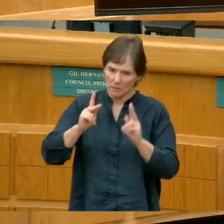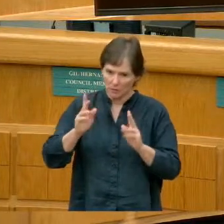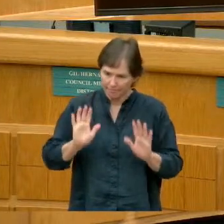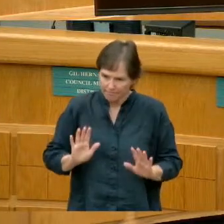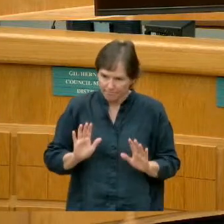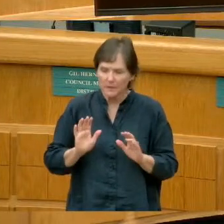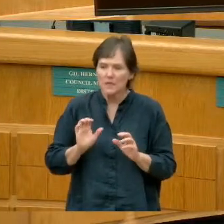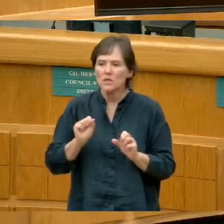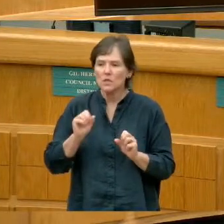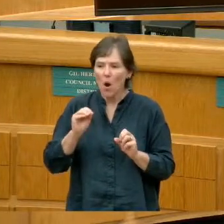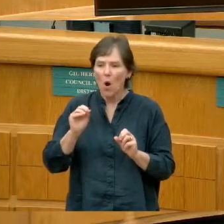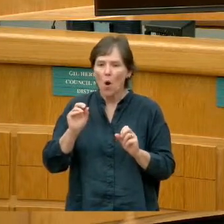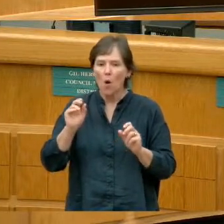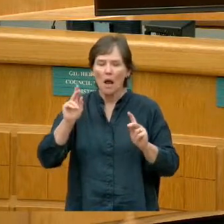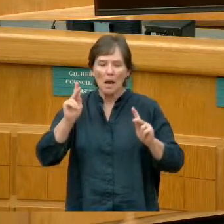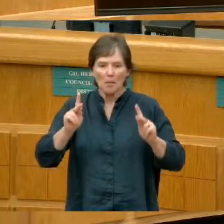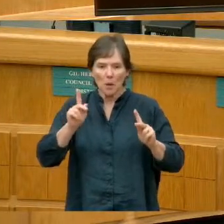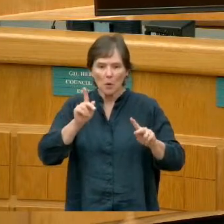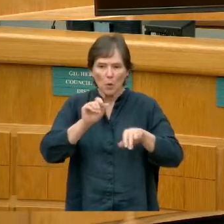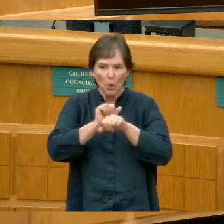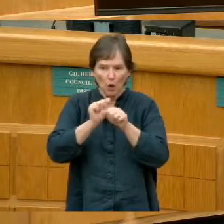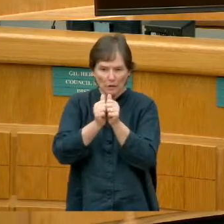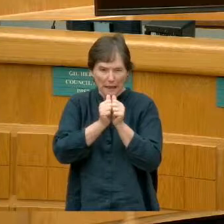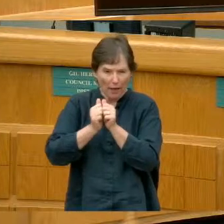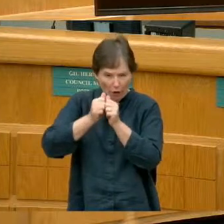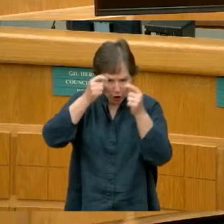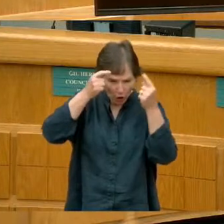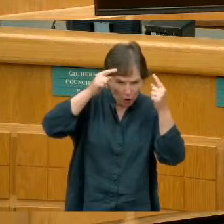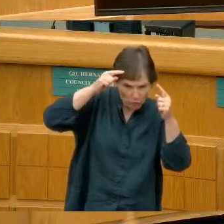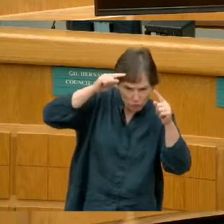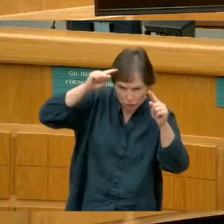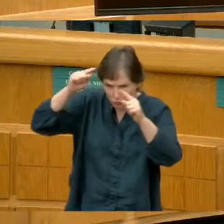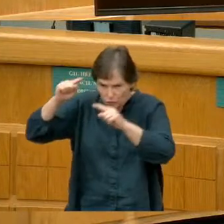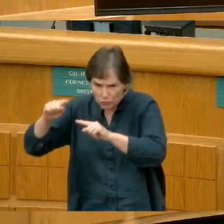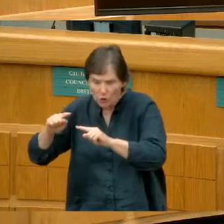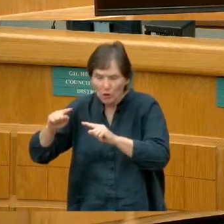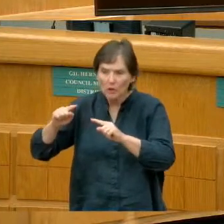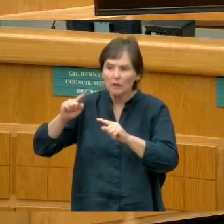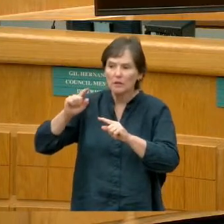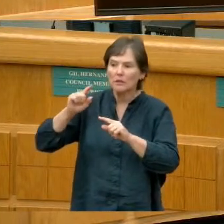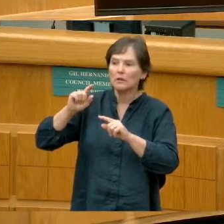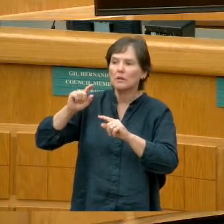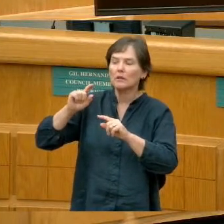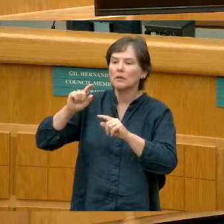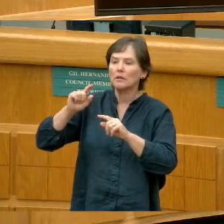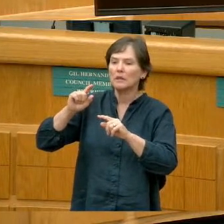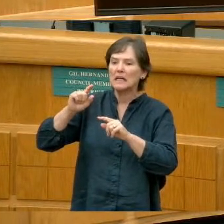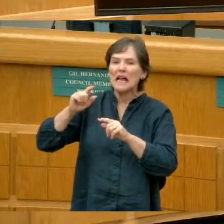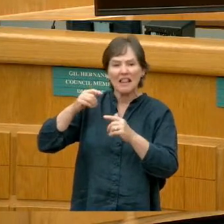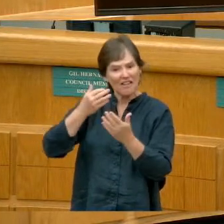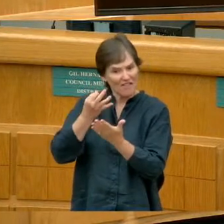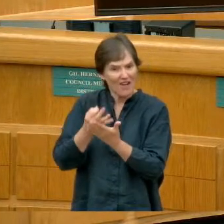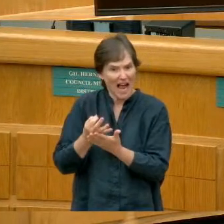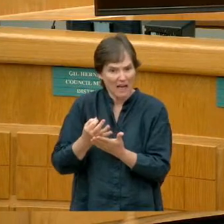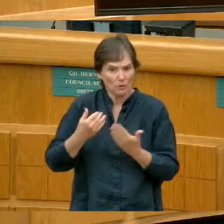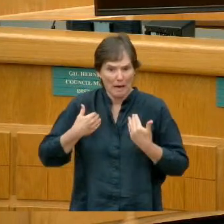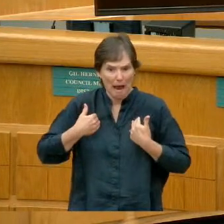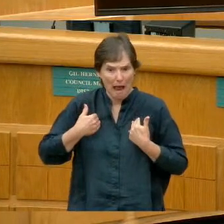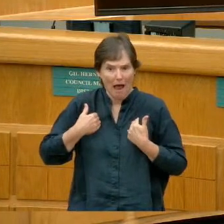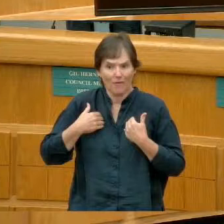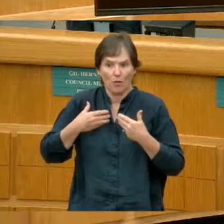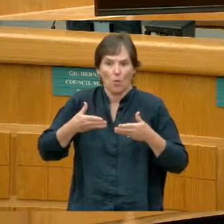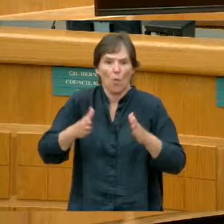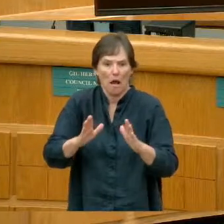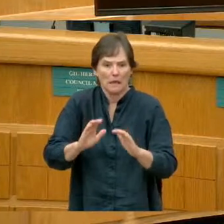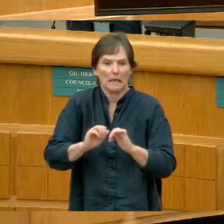consensus amongst folks that are working in this area is that the facts are here and the methods to not get COVID are